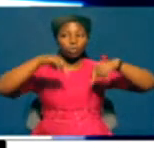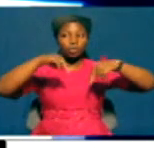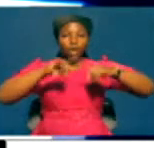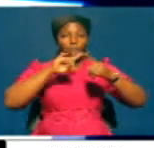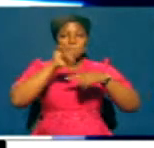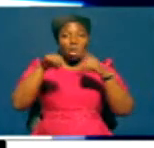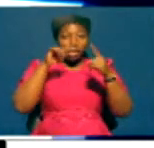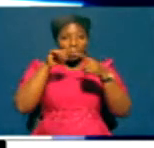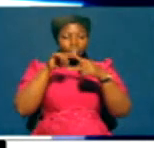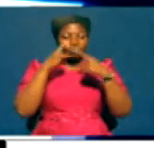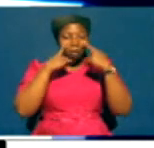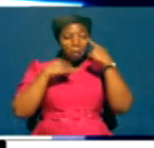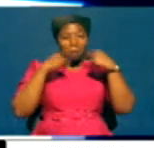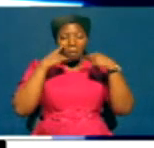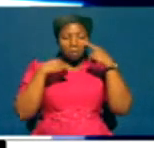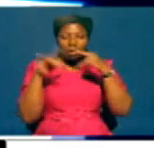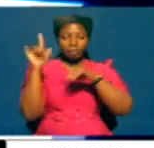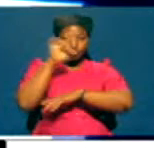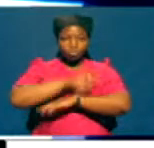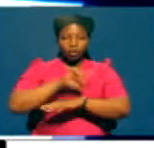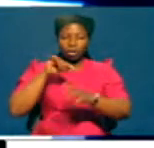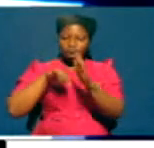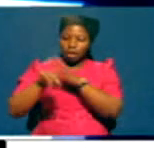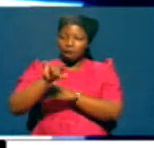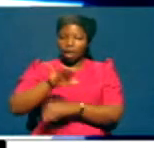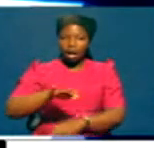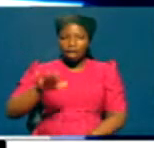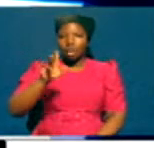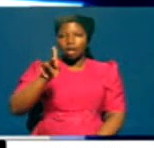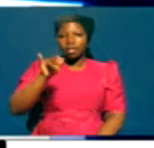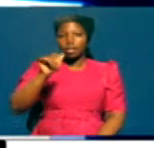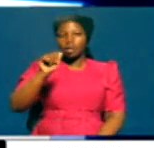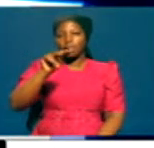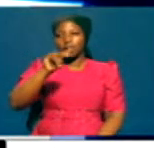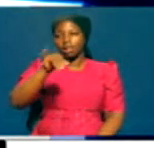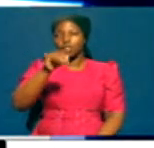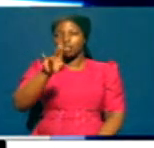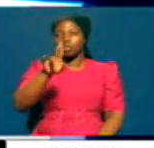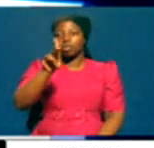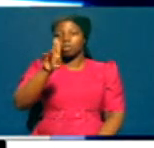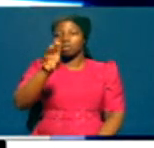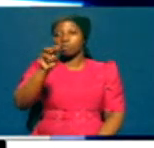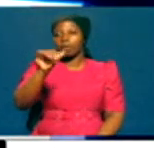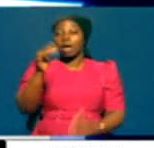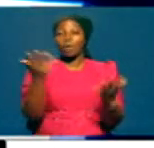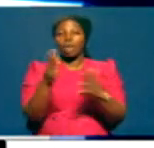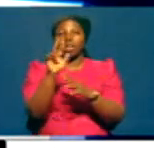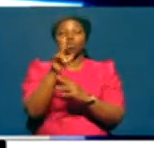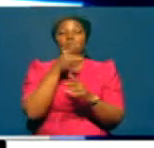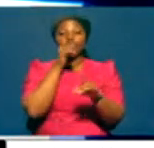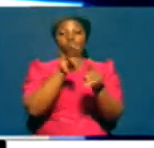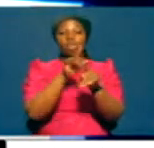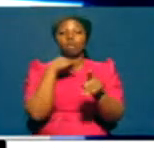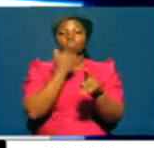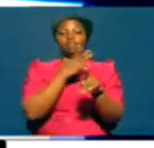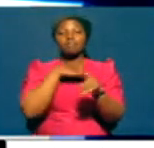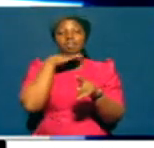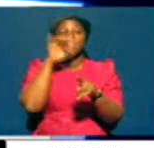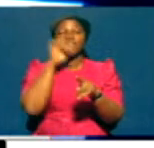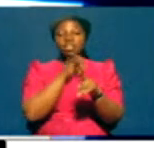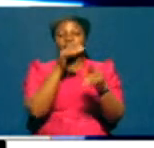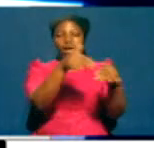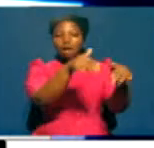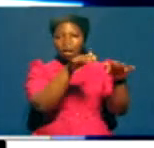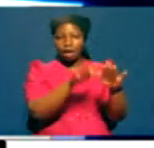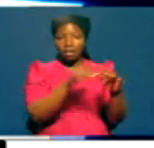somber day in Kenjokoma where the two brothers who died under unclear circumstances are being laid to rest. Other than that,